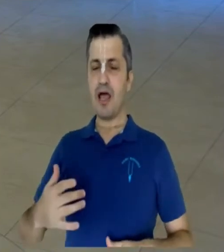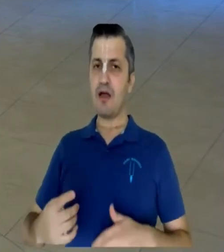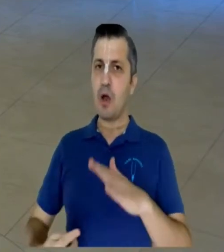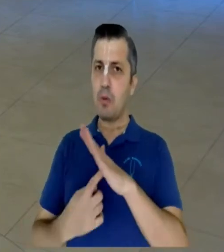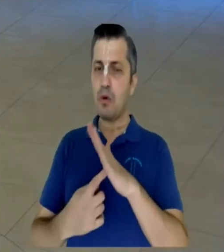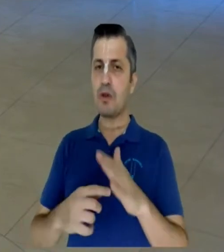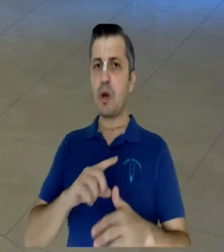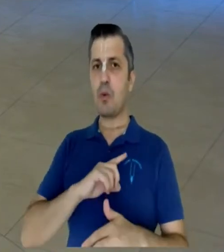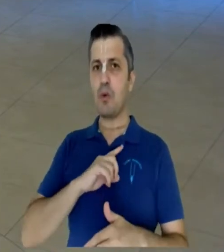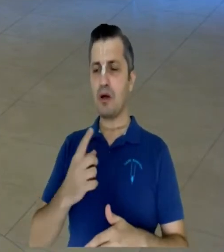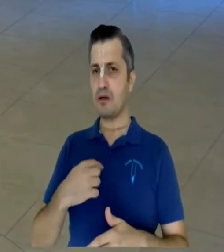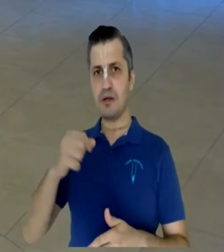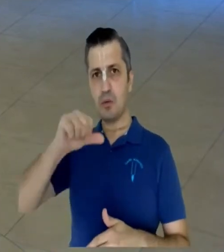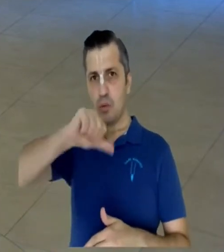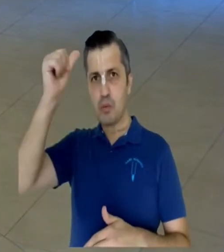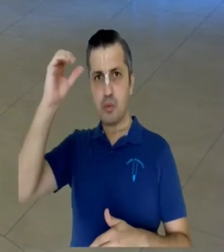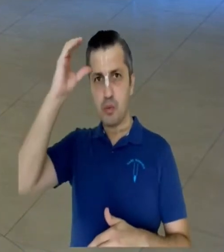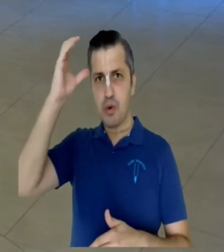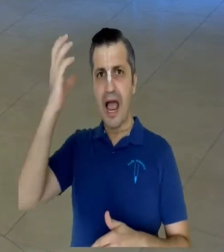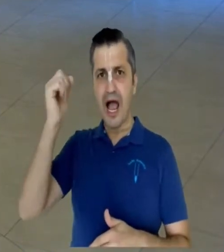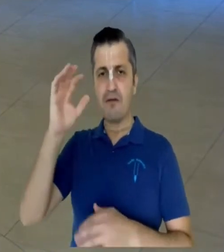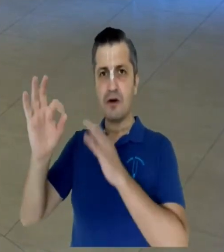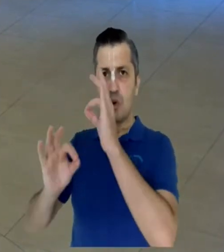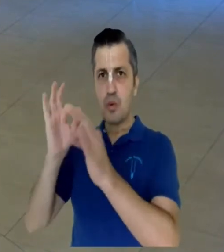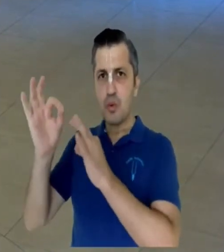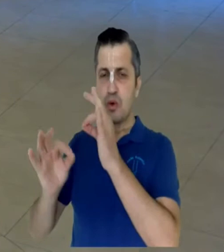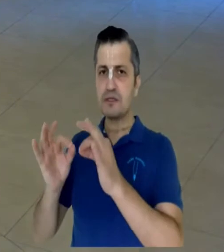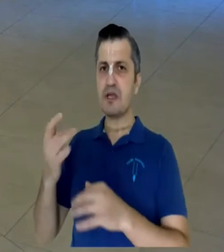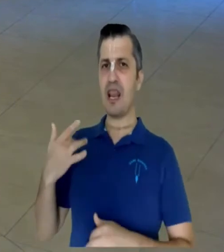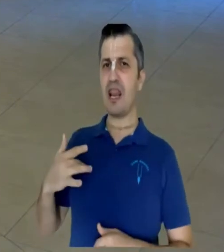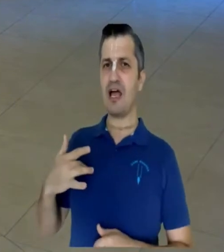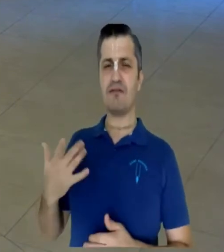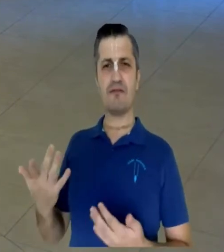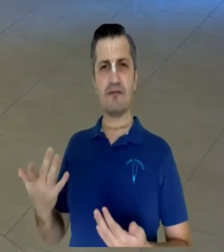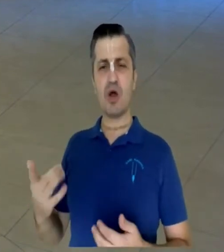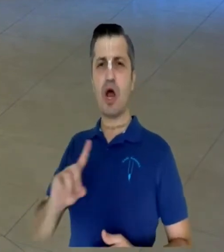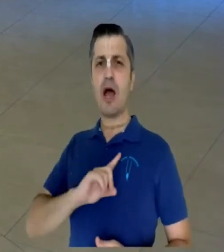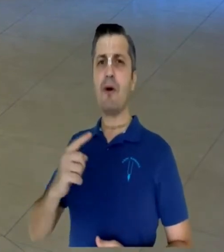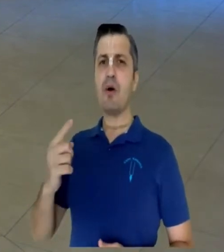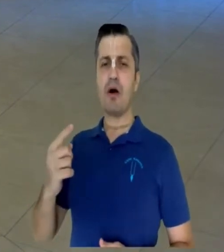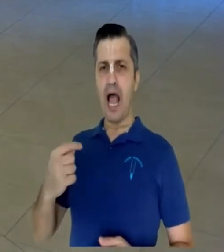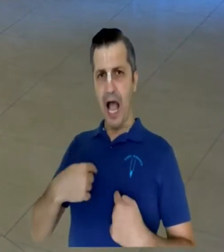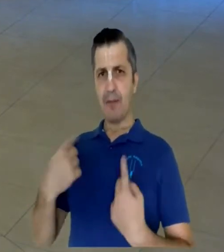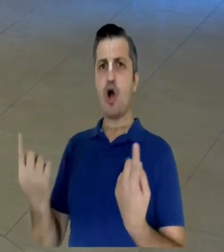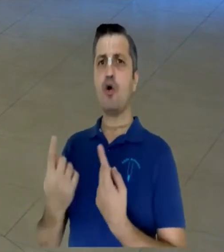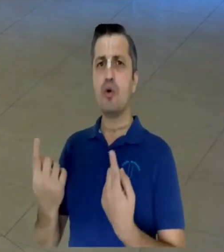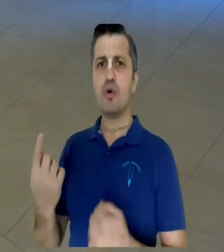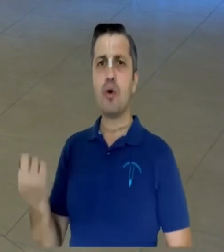inquire about the bigger questions in life, about who we are, what we are doing